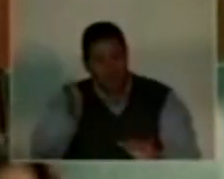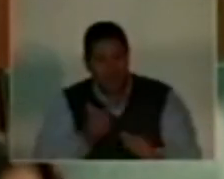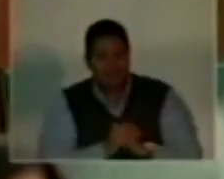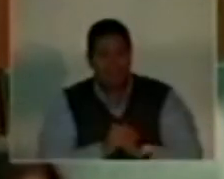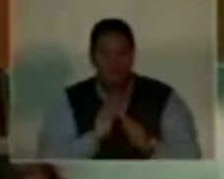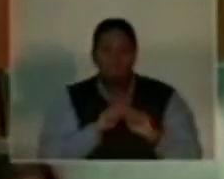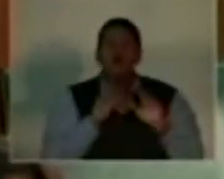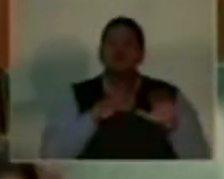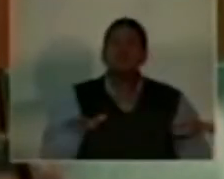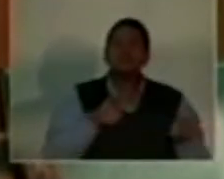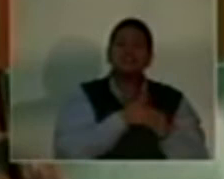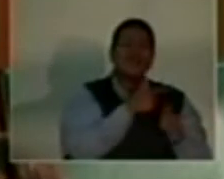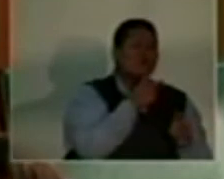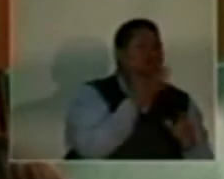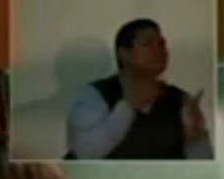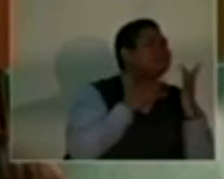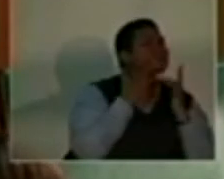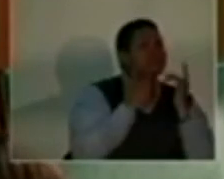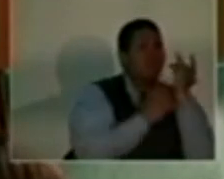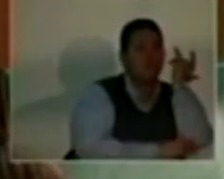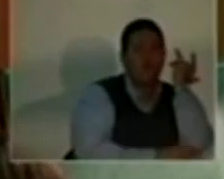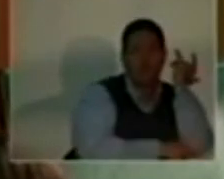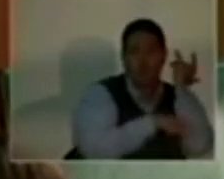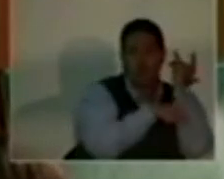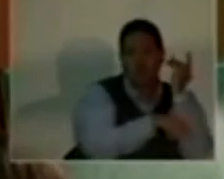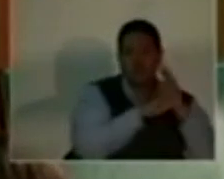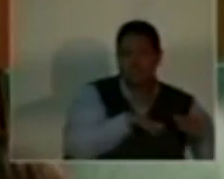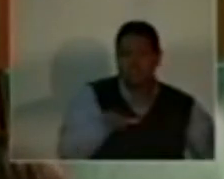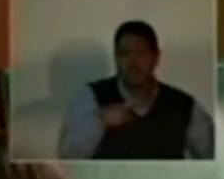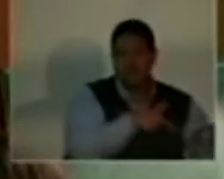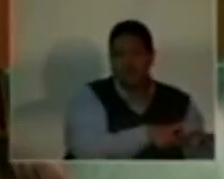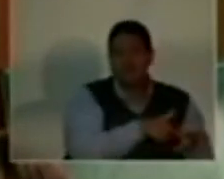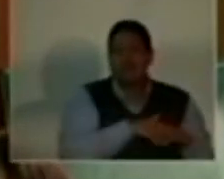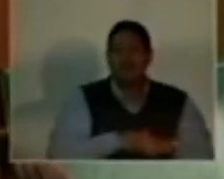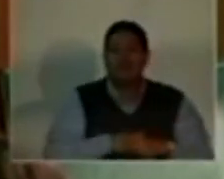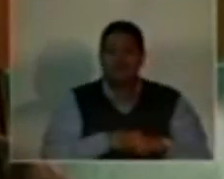But for children who are poor, Mr. Speaker,